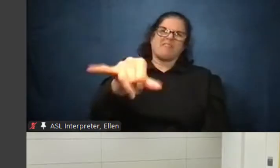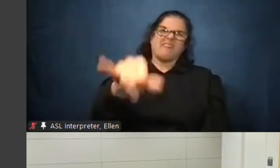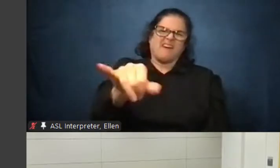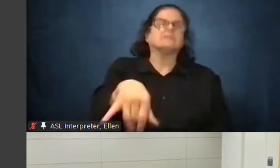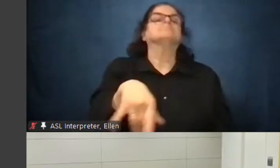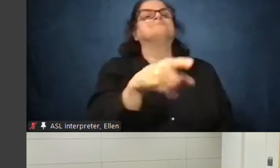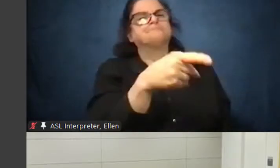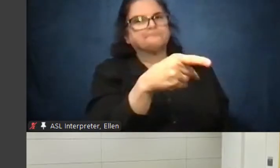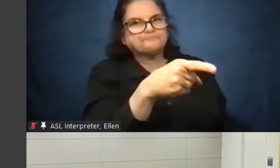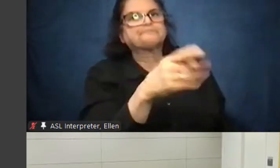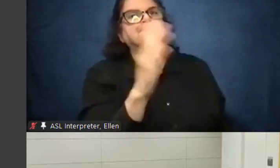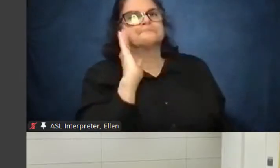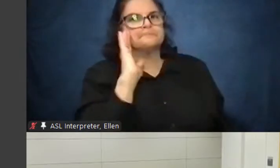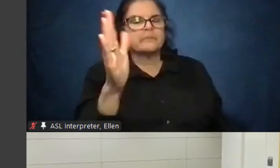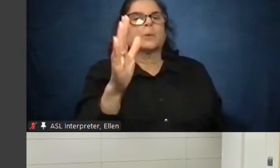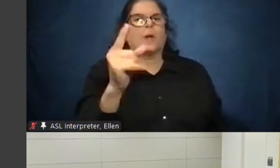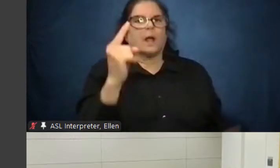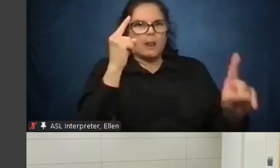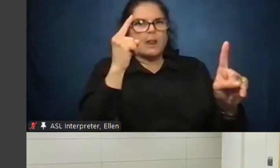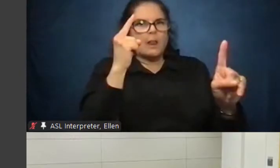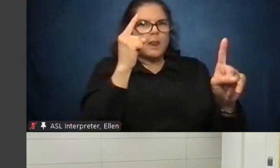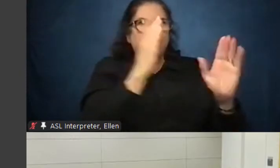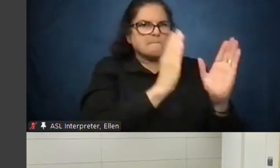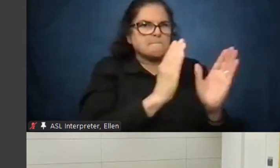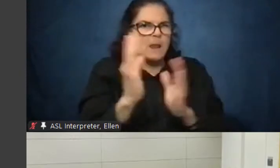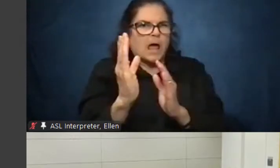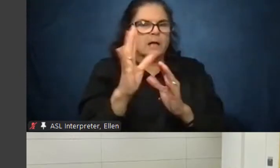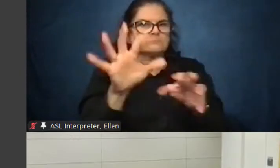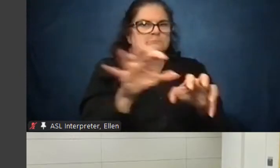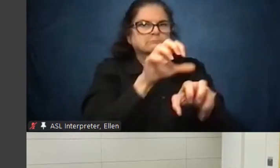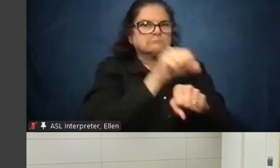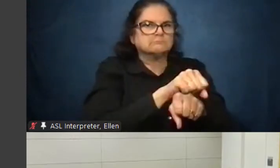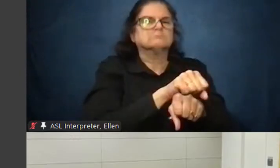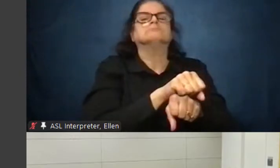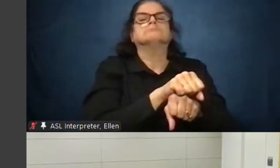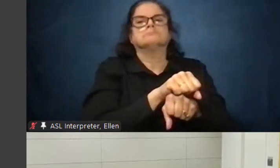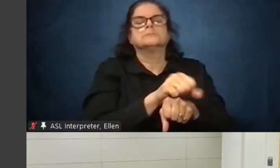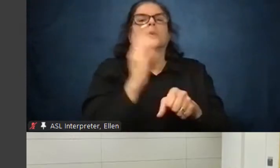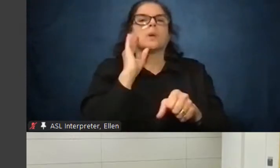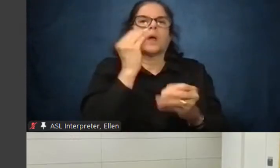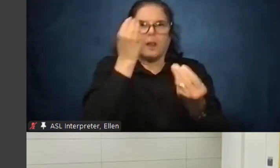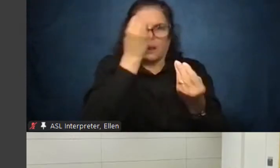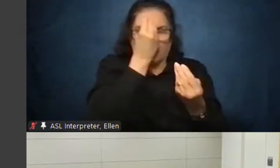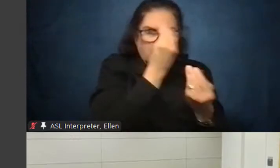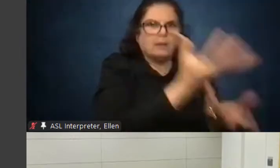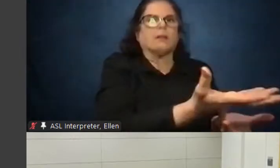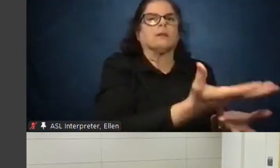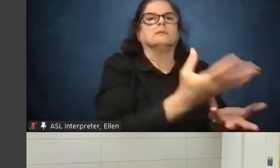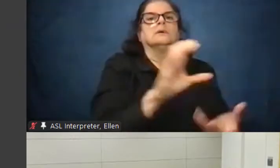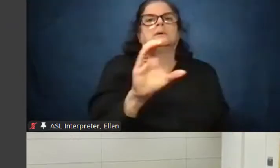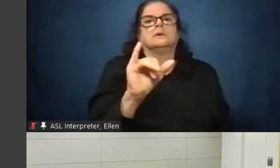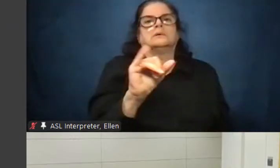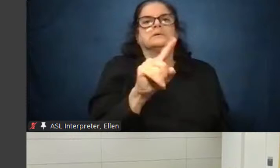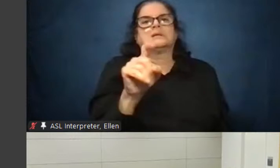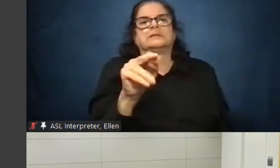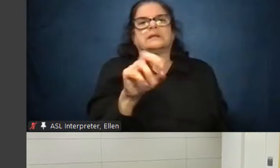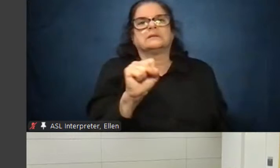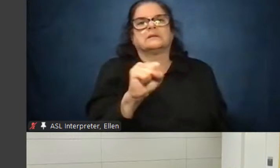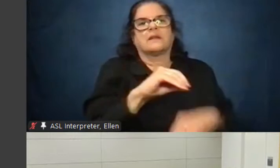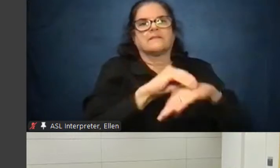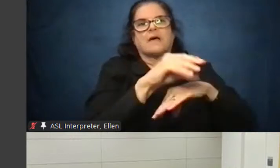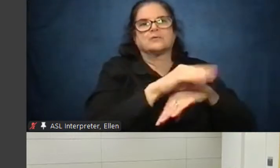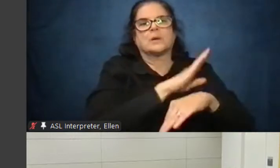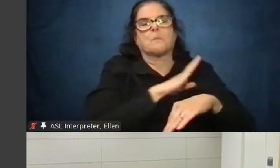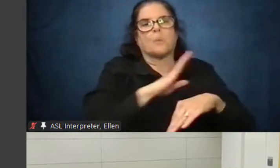time. In September was my plan. We'll be briefing the Citizens Advisory Board, and then my plan was to do something similar for the